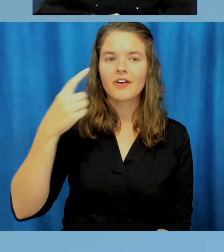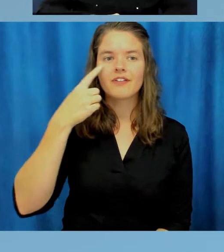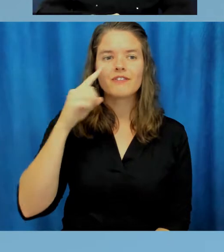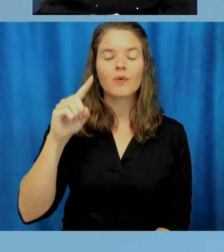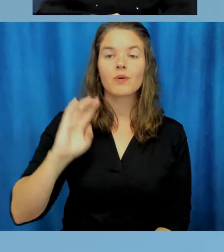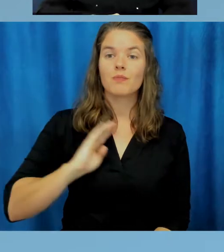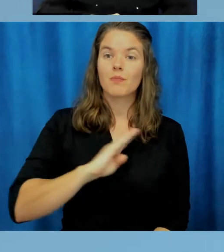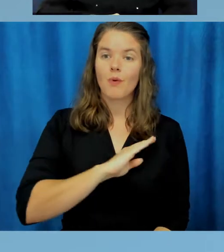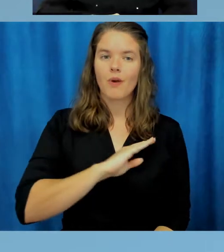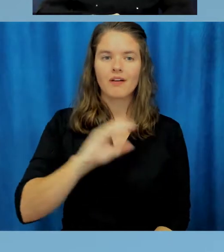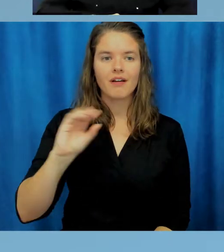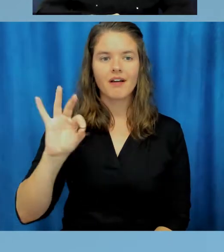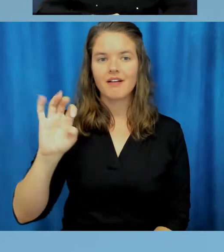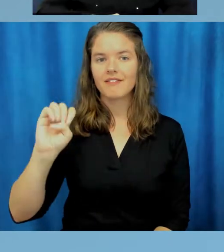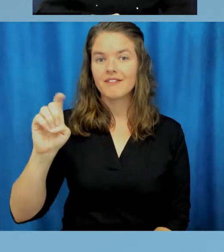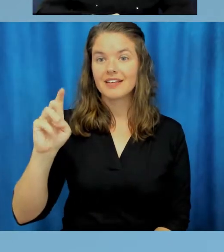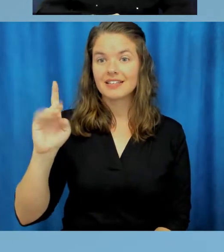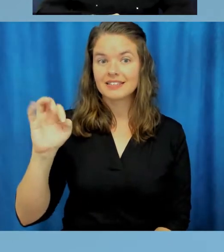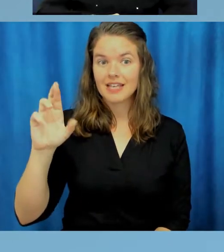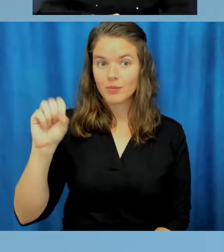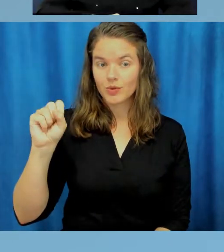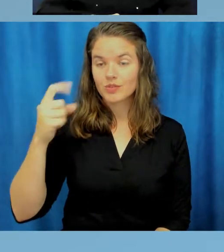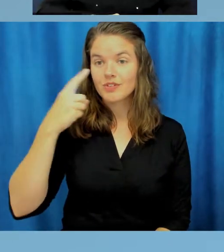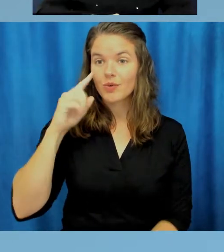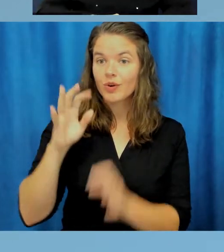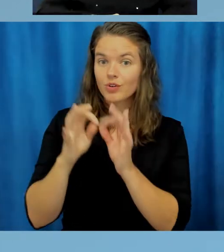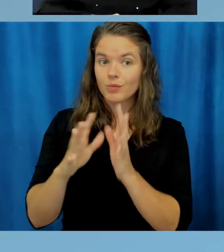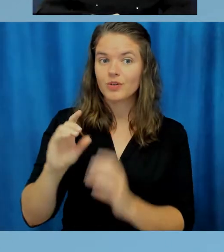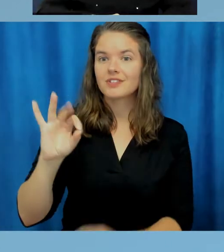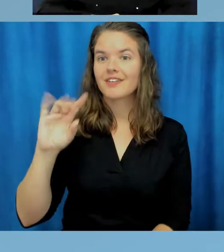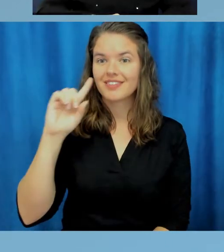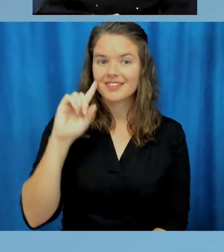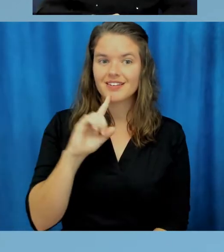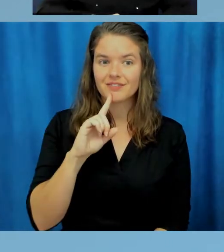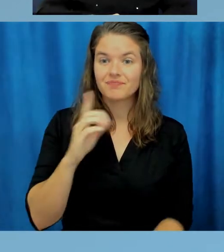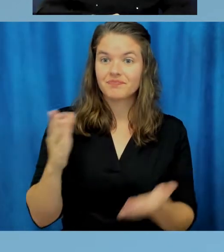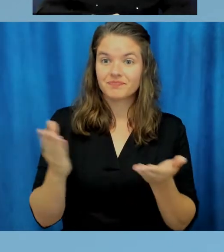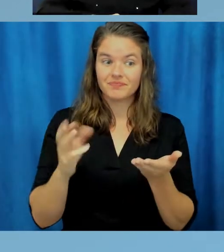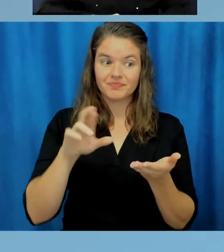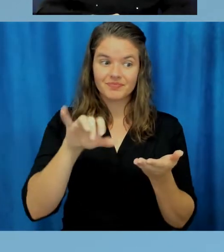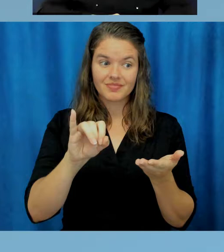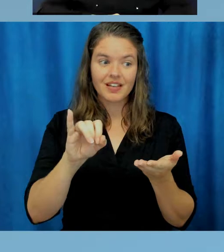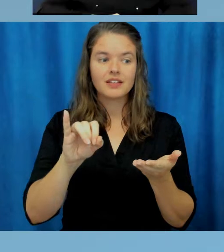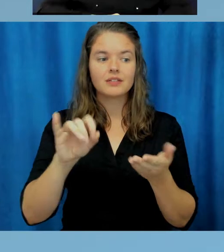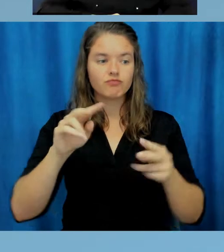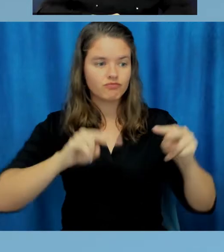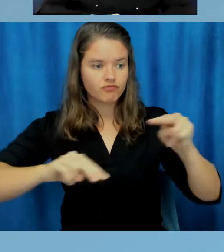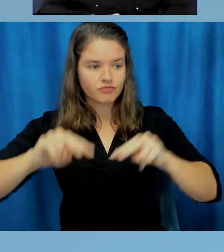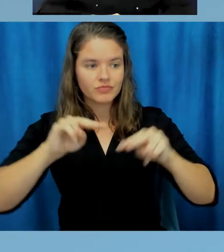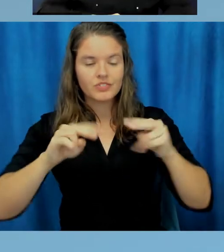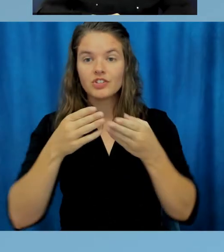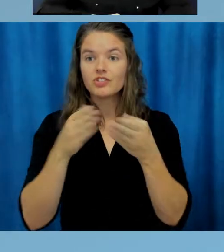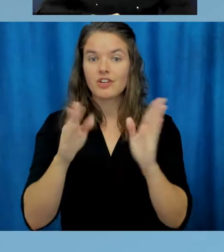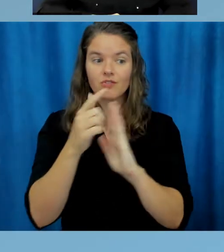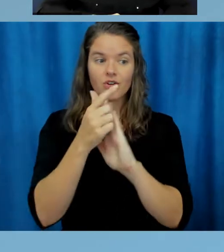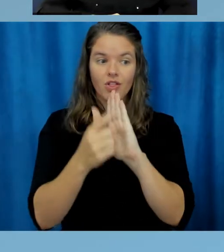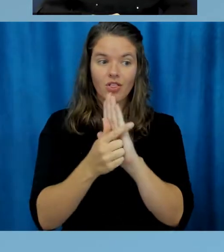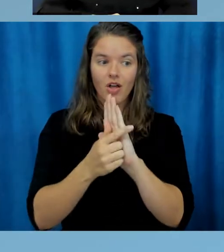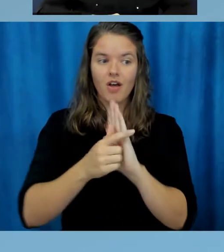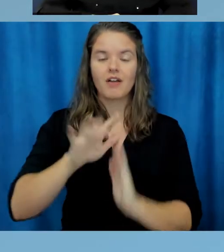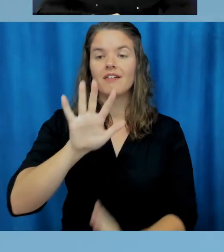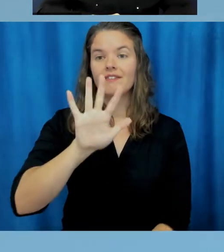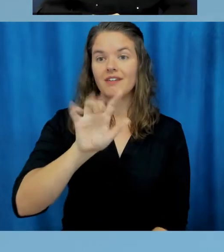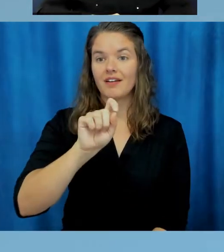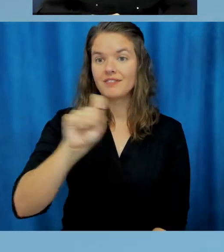Here in Rhode Island, there is a licensure process to oversee the enforcement of General Law 5-71. This